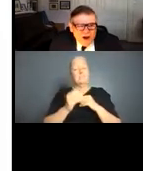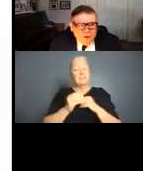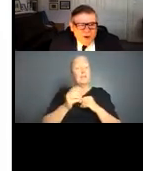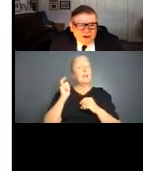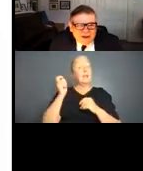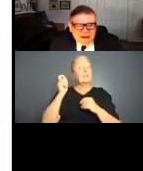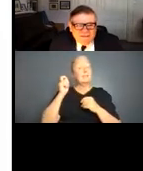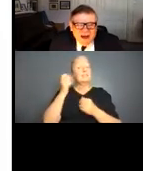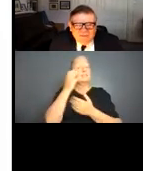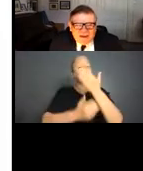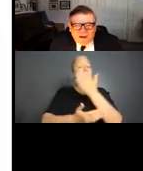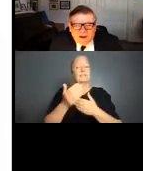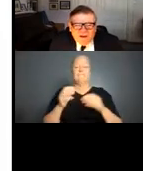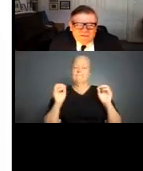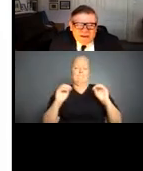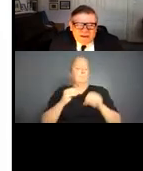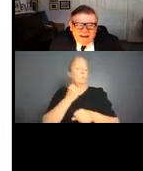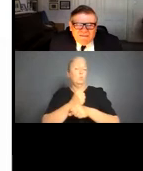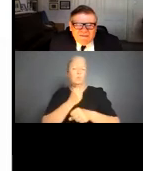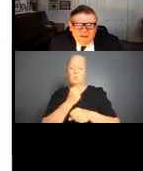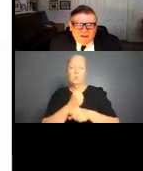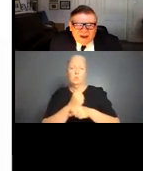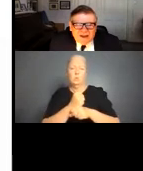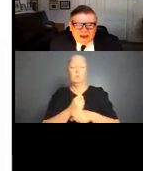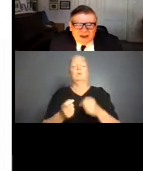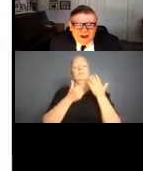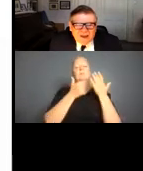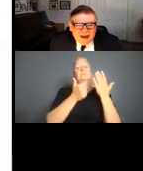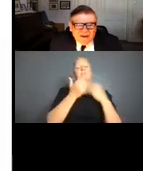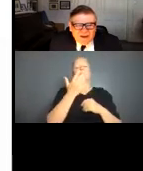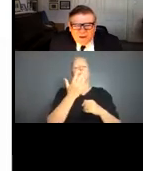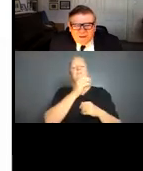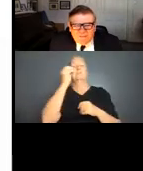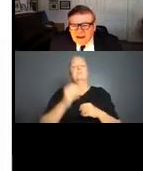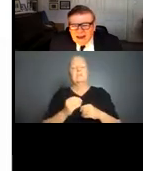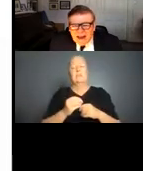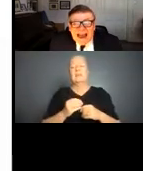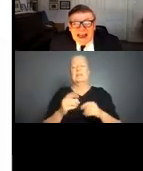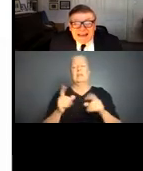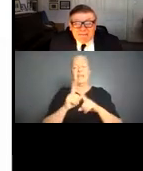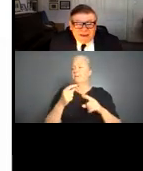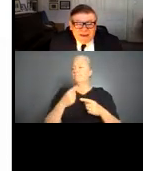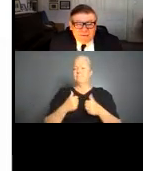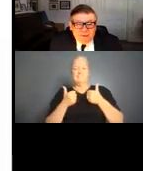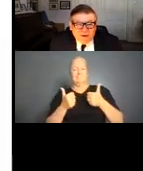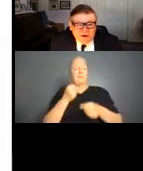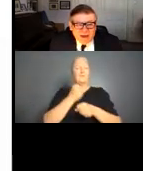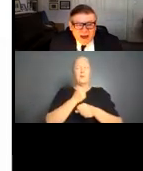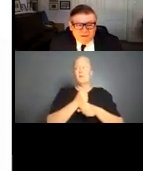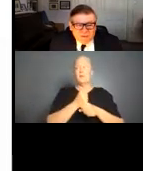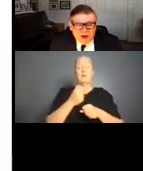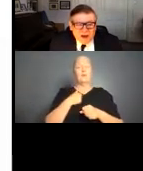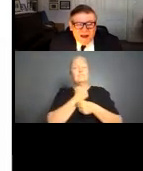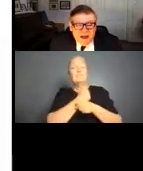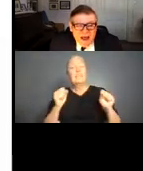work, while 65% felt insecure in their current jobs. In Bangladesh, 80% reported not being